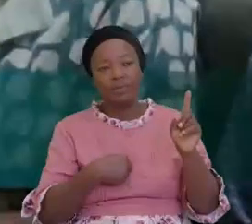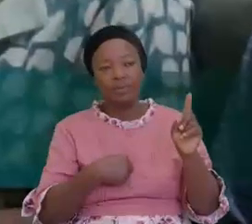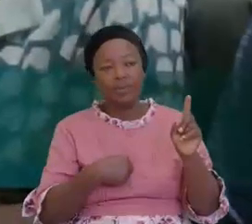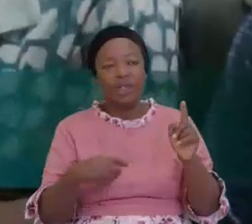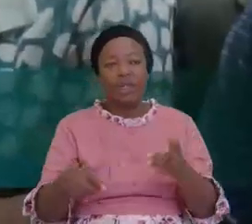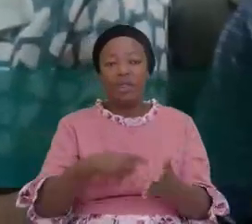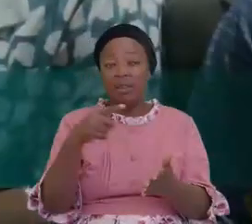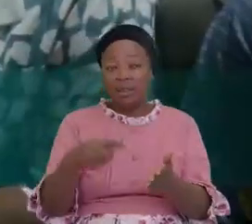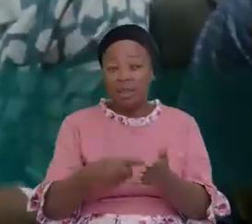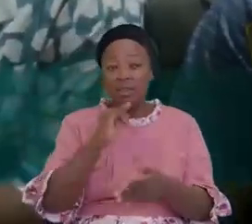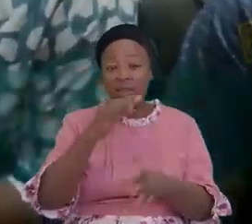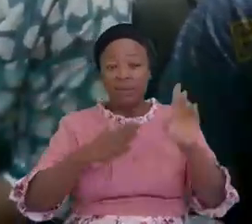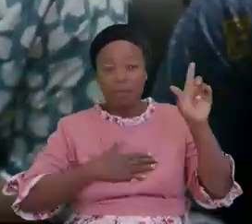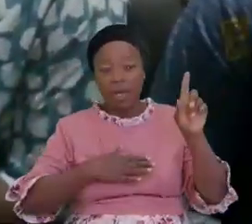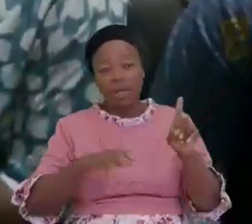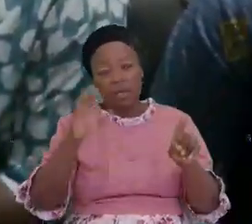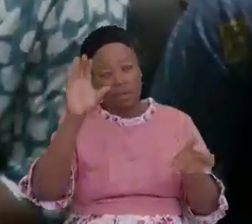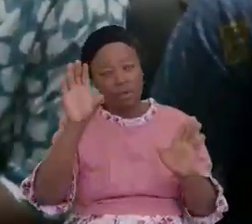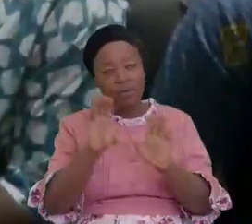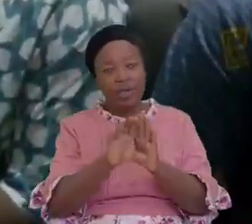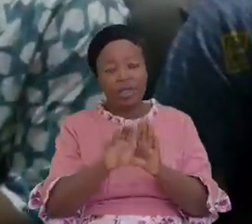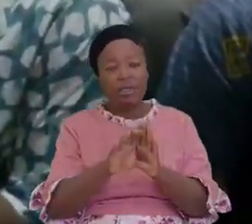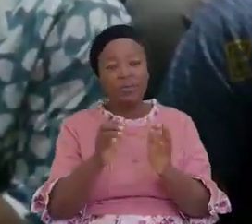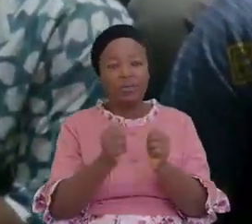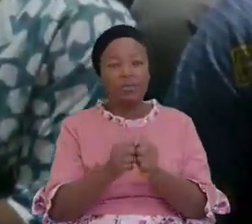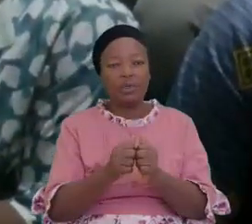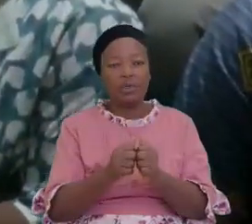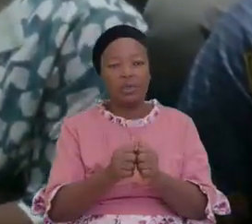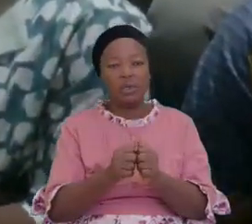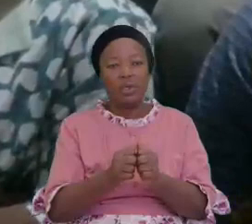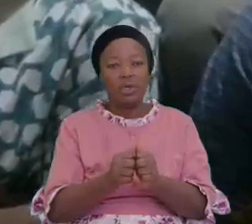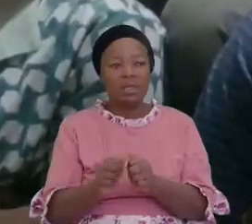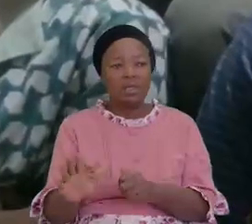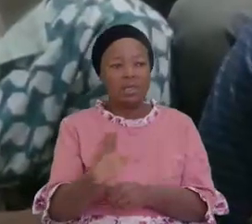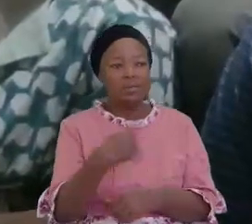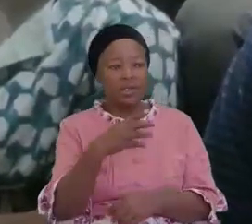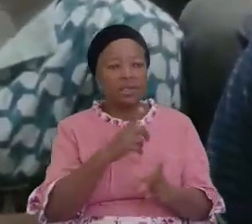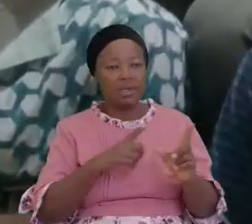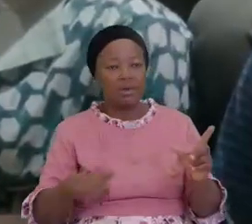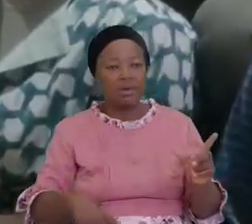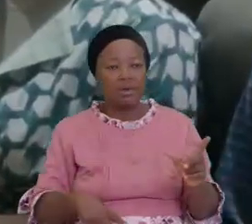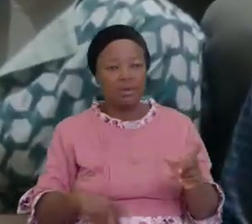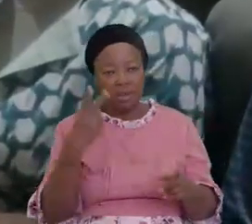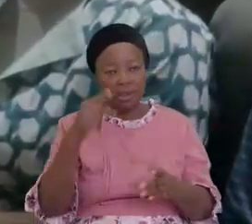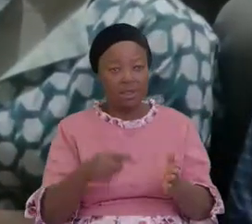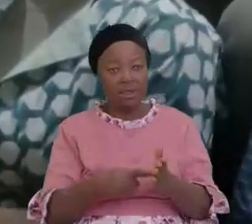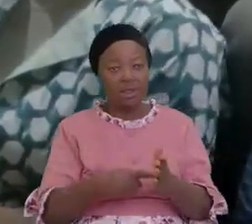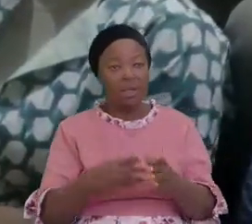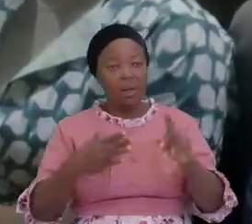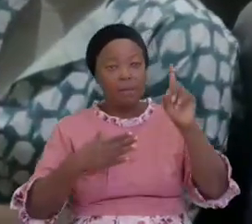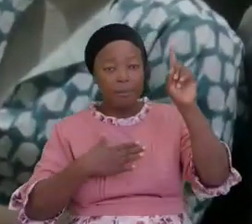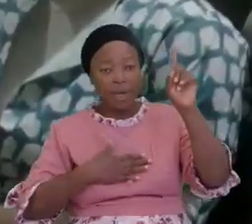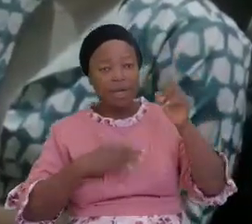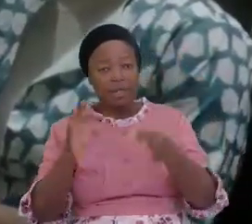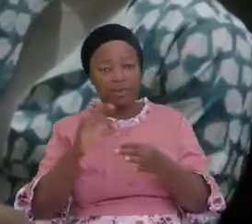this is my covenant with them, says the Lord. Look at this, my spirit